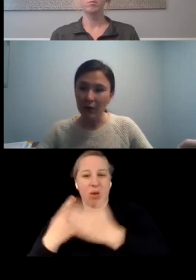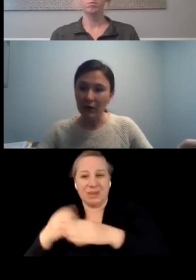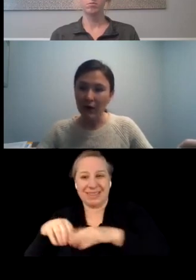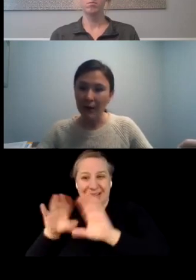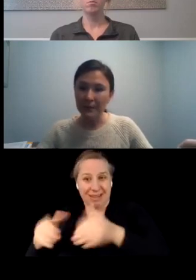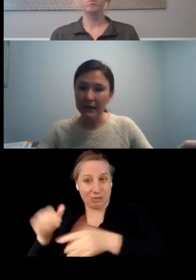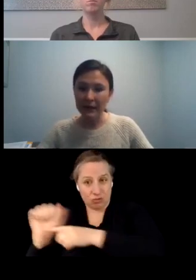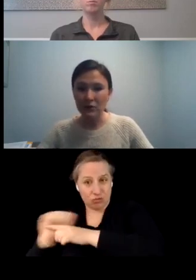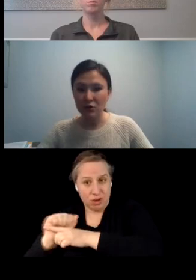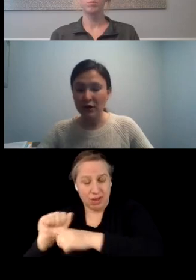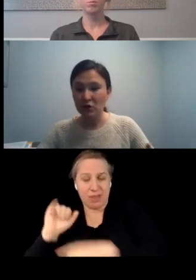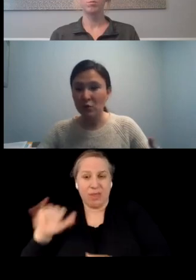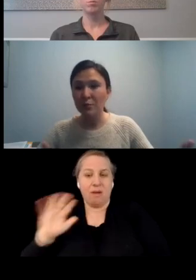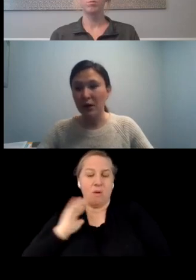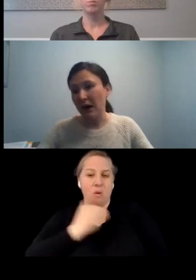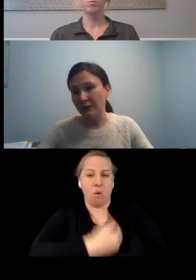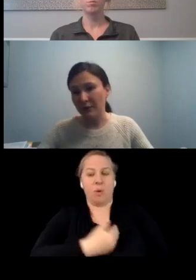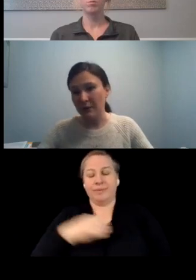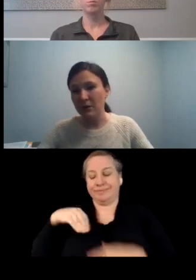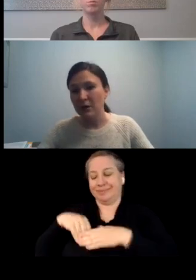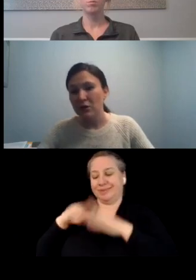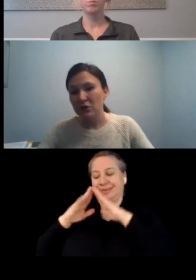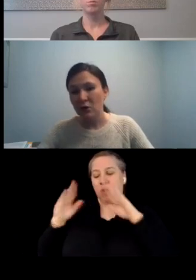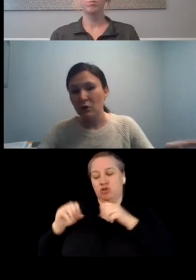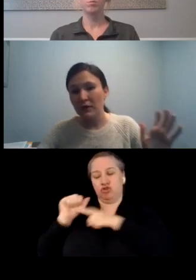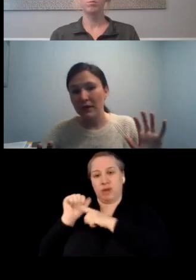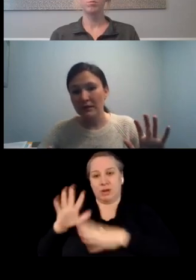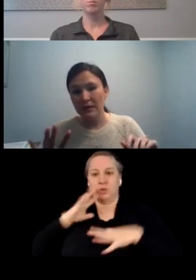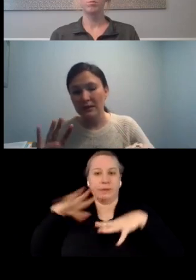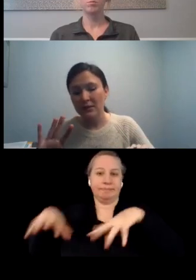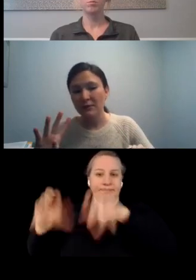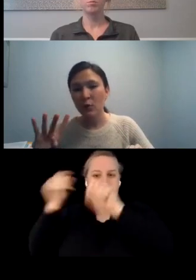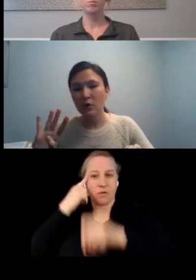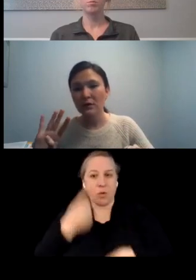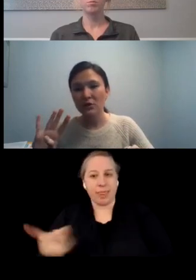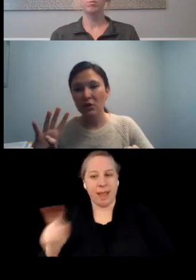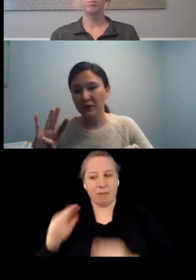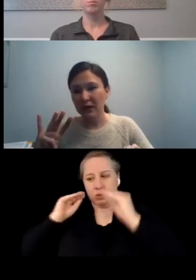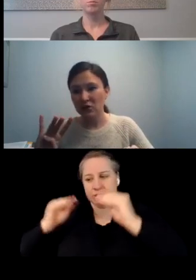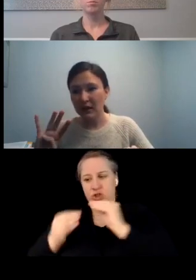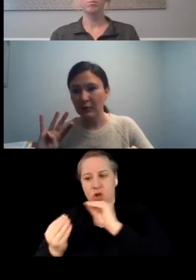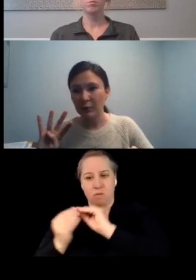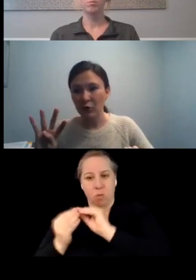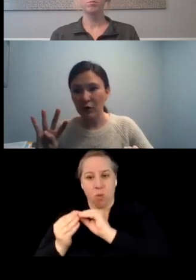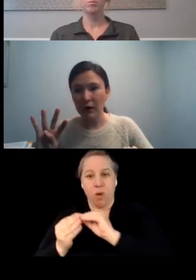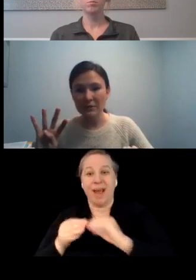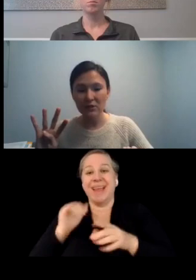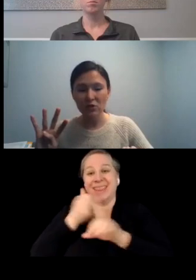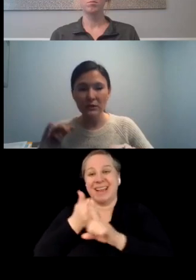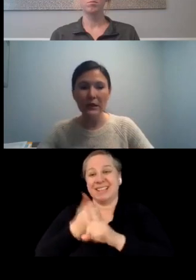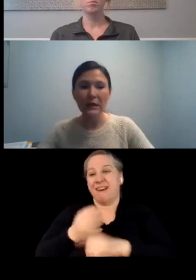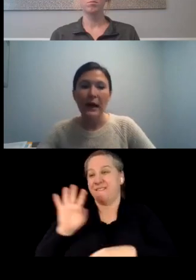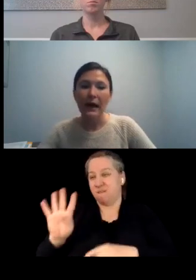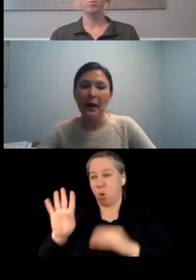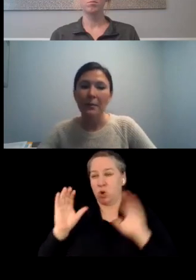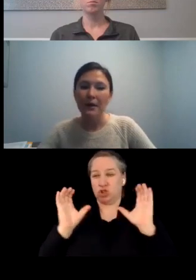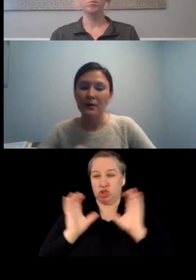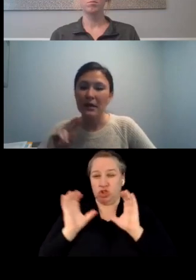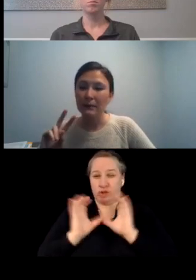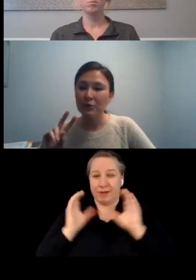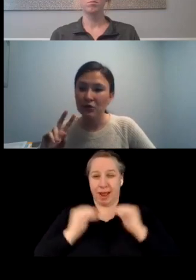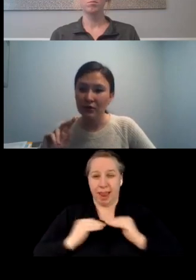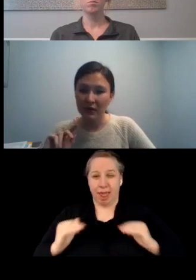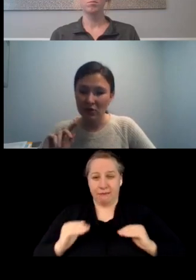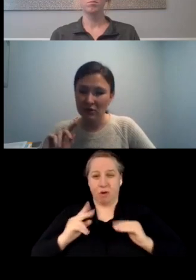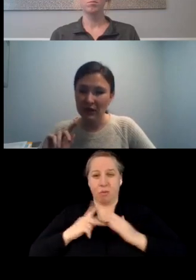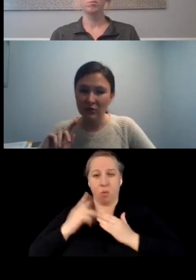that our in-house trainers would put on for them. So it's a 4 certification level program essentially. And